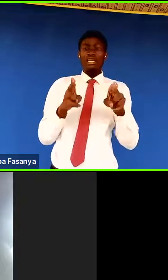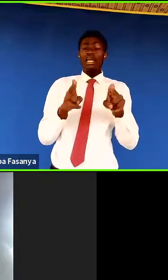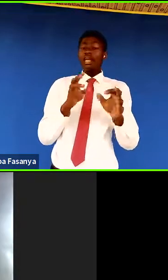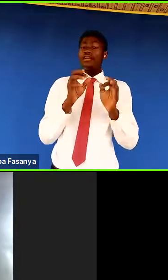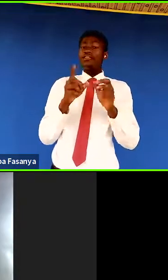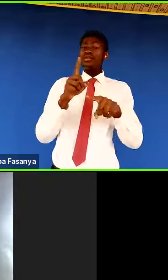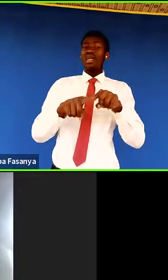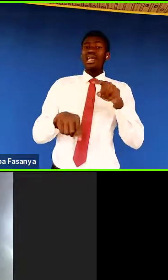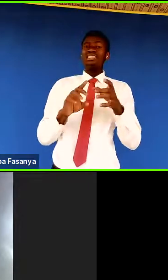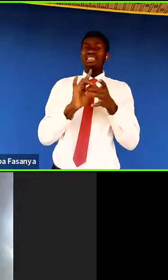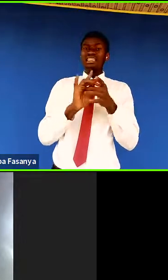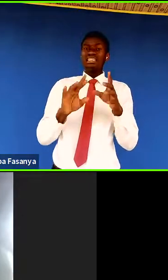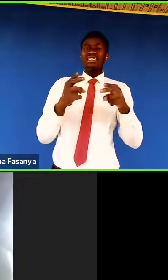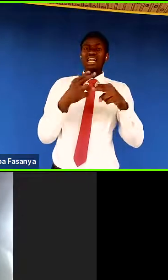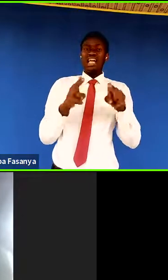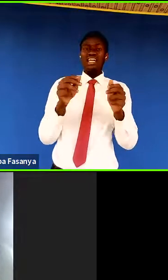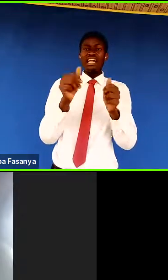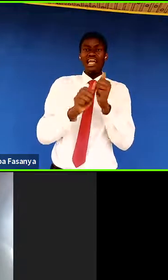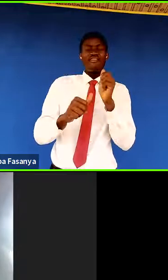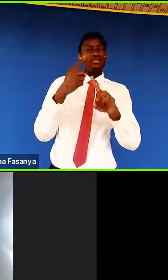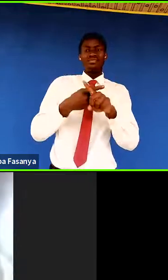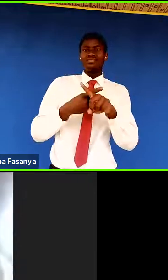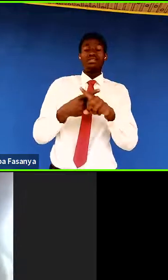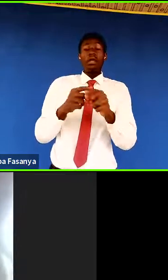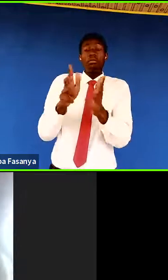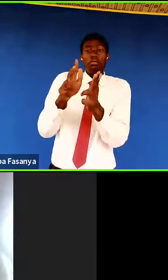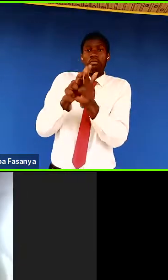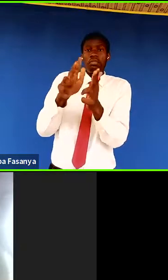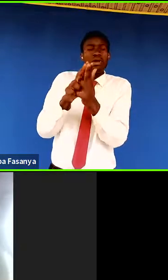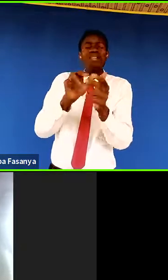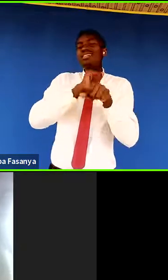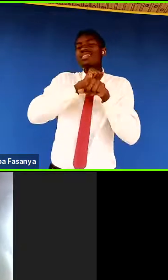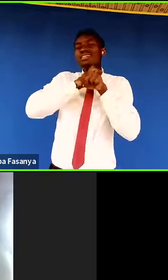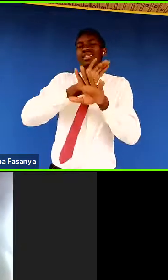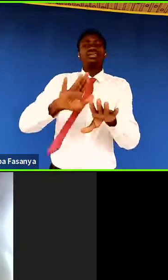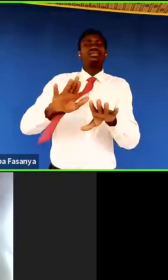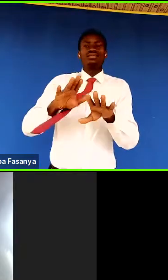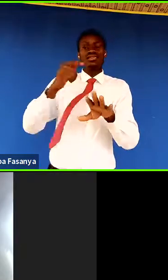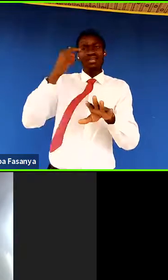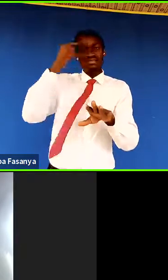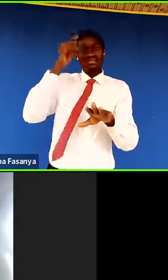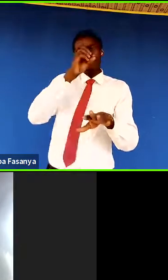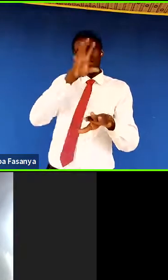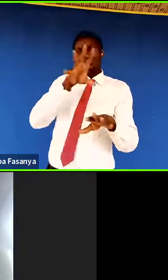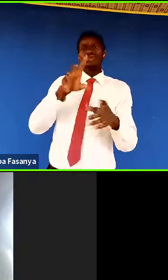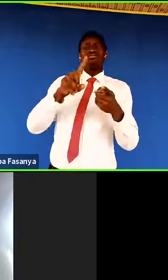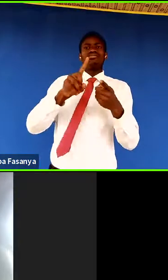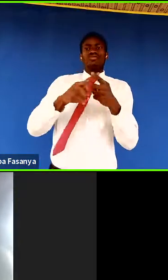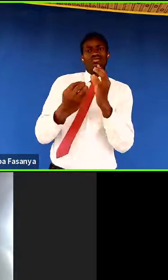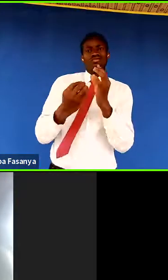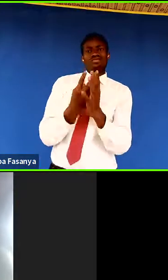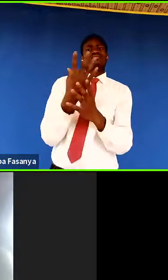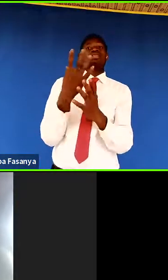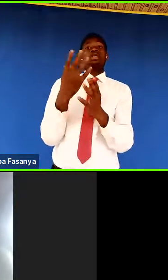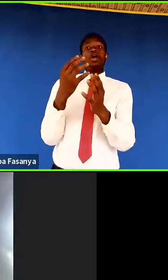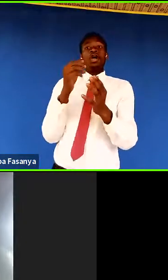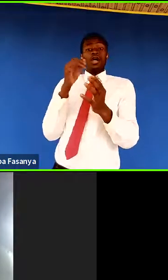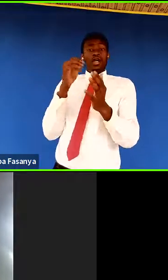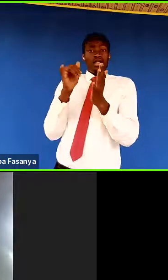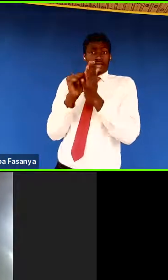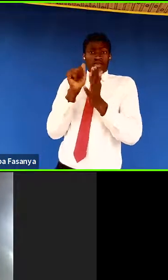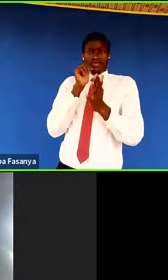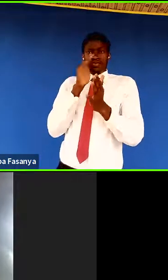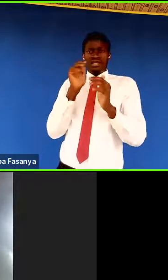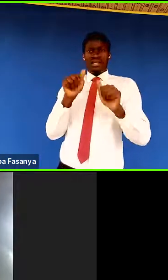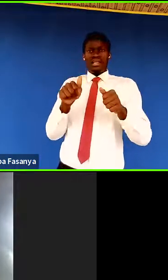nothing for the sperm to fertilize. Okay, so such a woman can seek help. Or for instance, a man